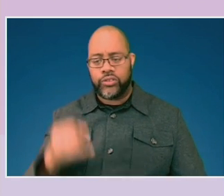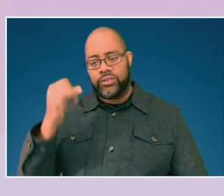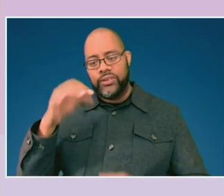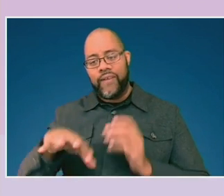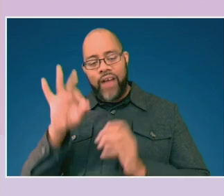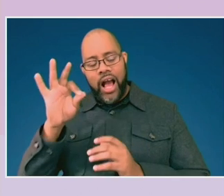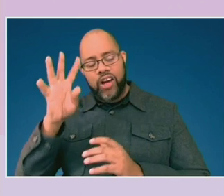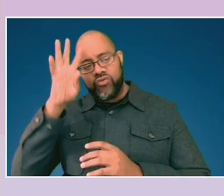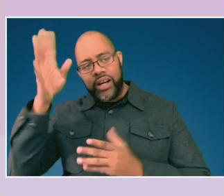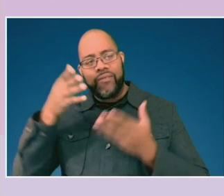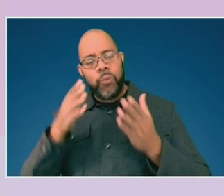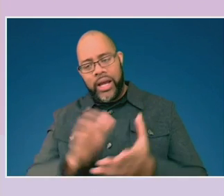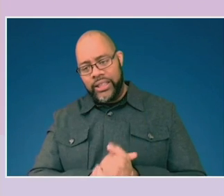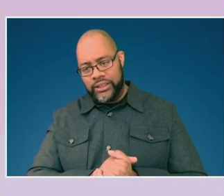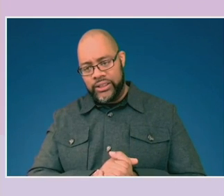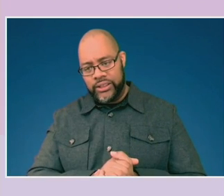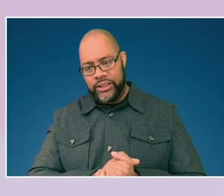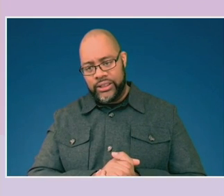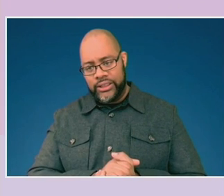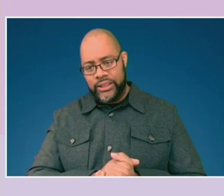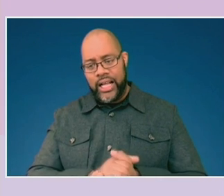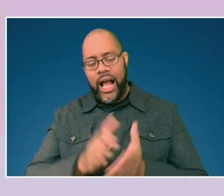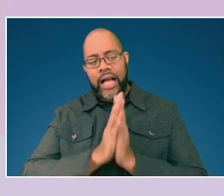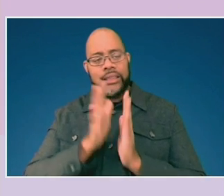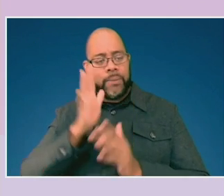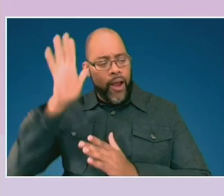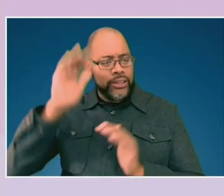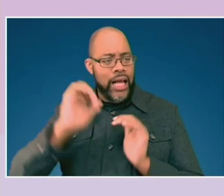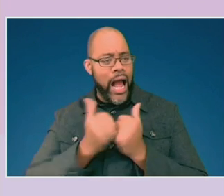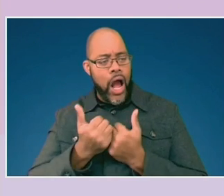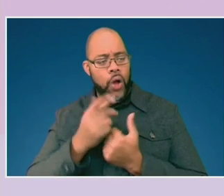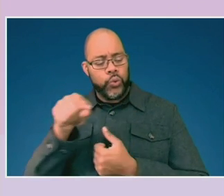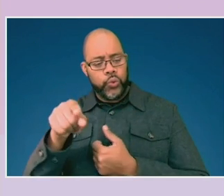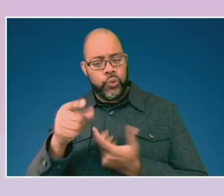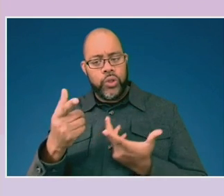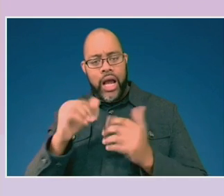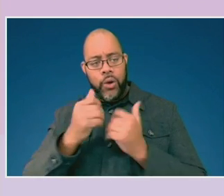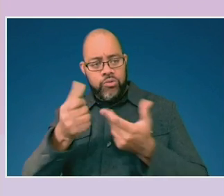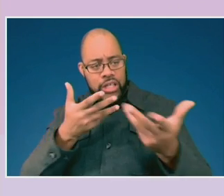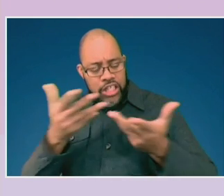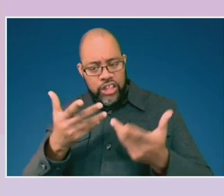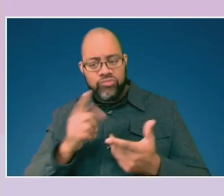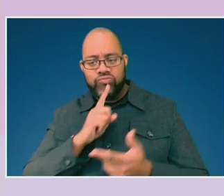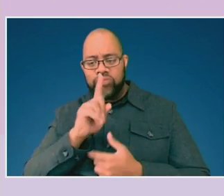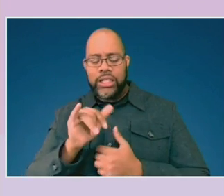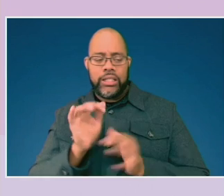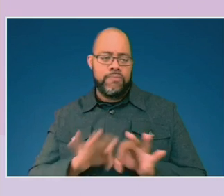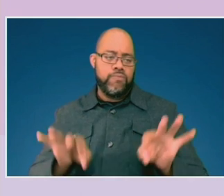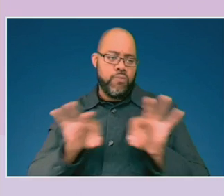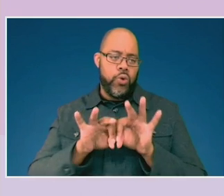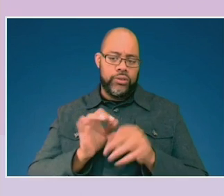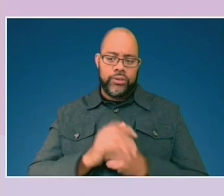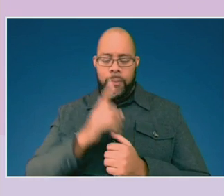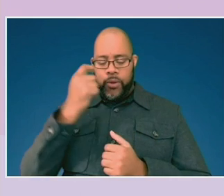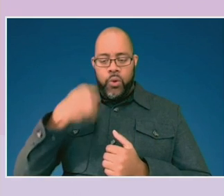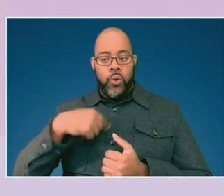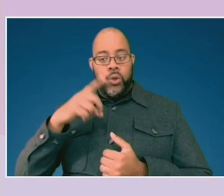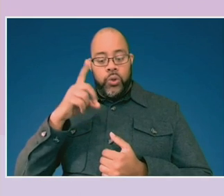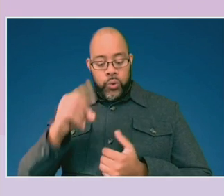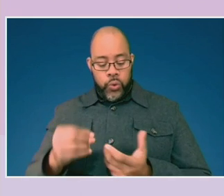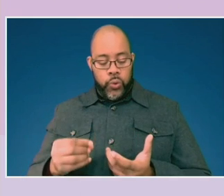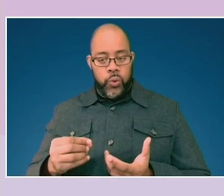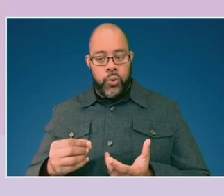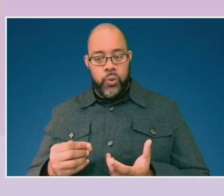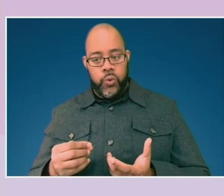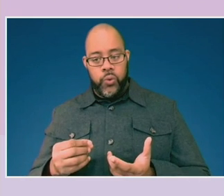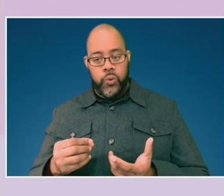creative ways to like asking parents, how do you and how can you engage is going to be really important because we do these. And I'm in the